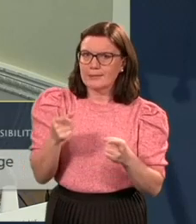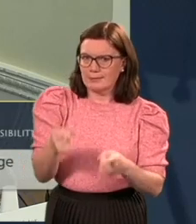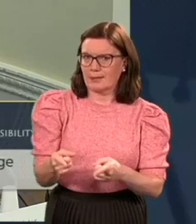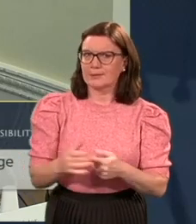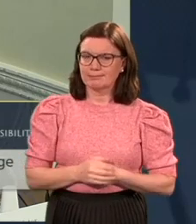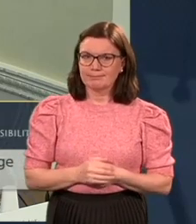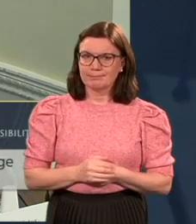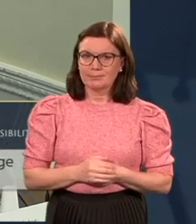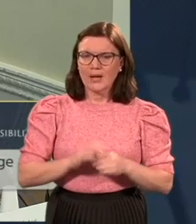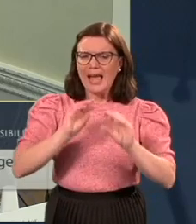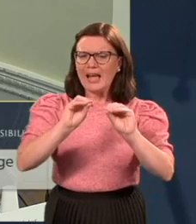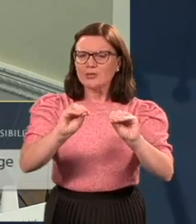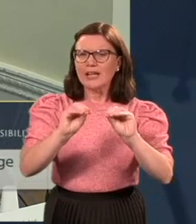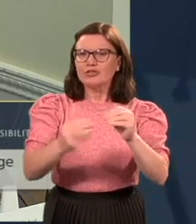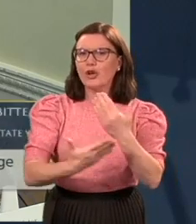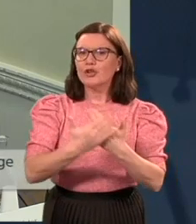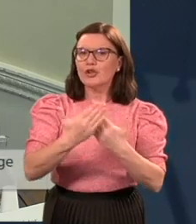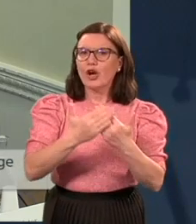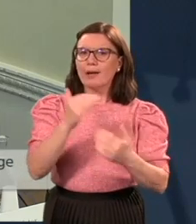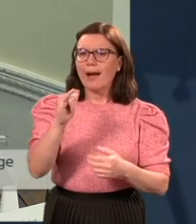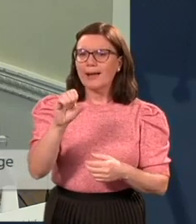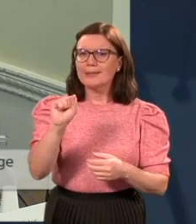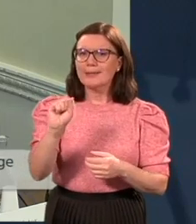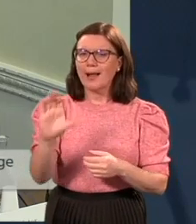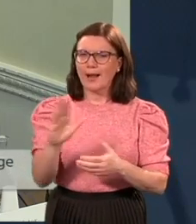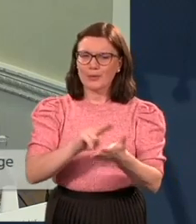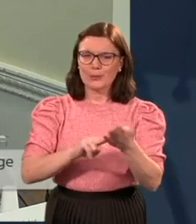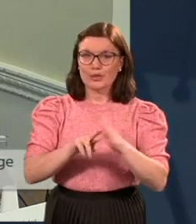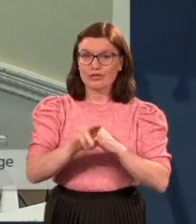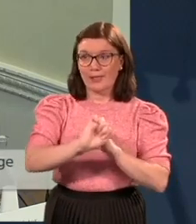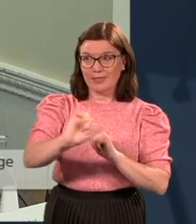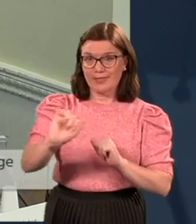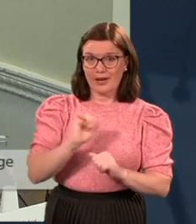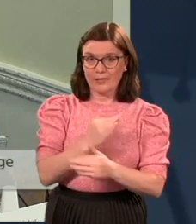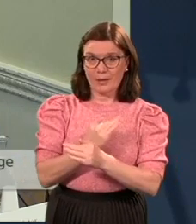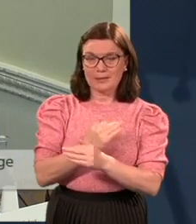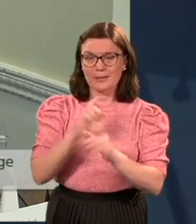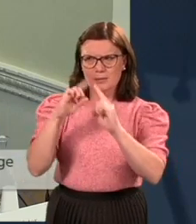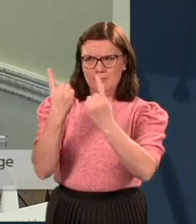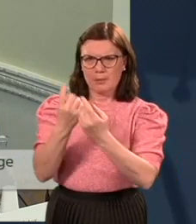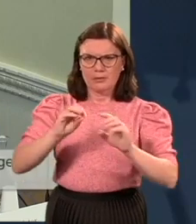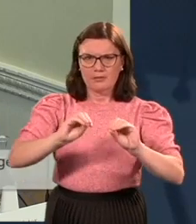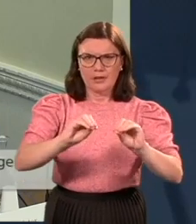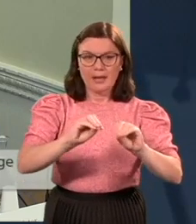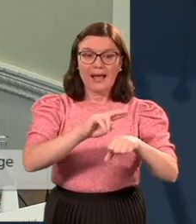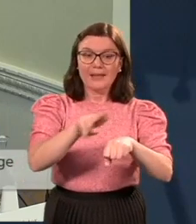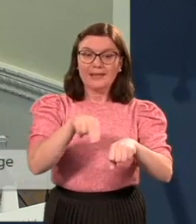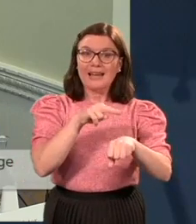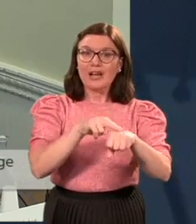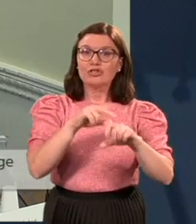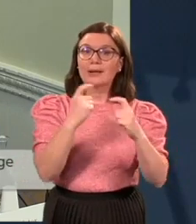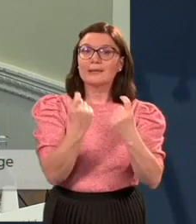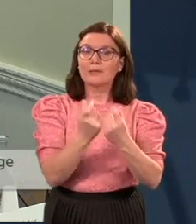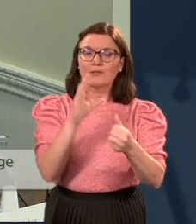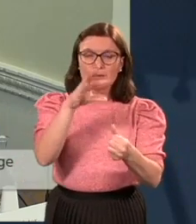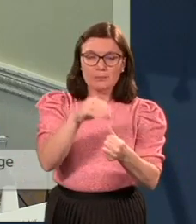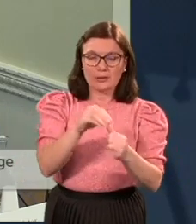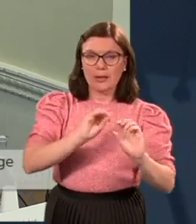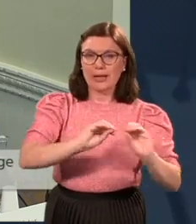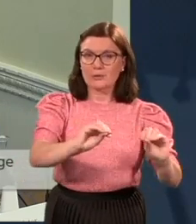the education of our young ISL users and their families, the Department of Education and the National Council for Special